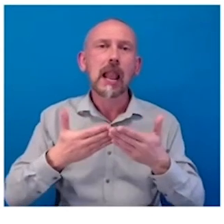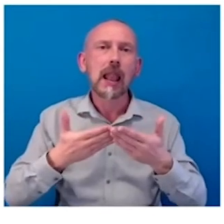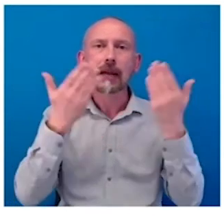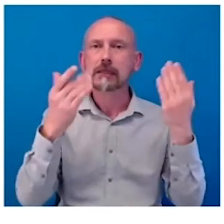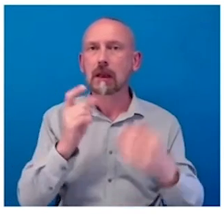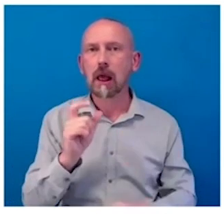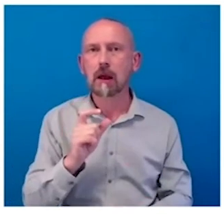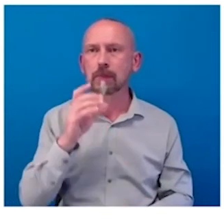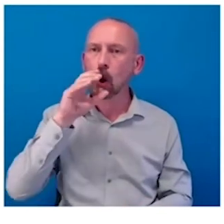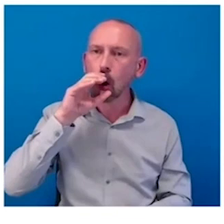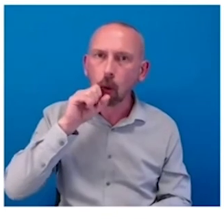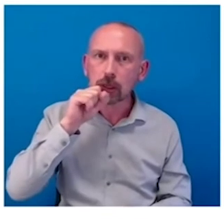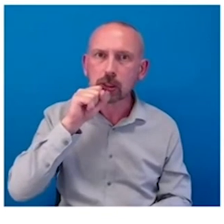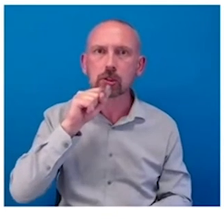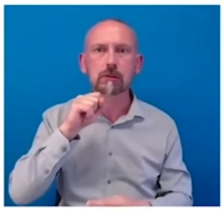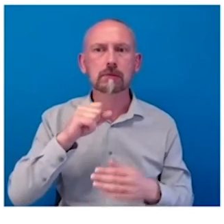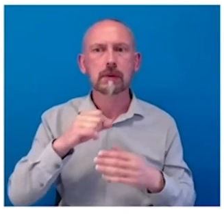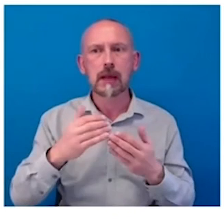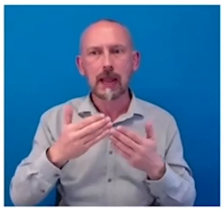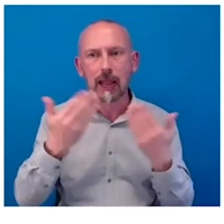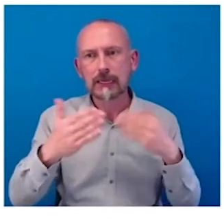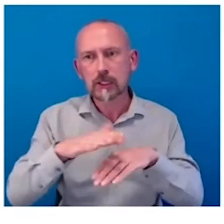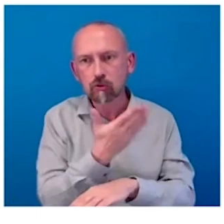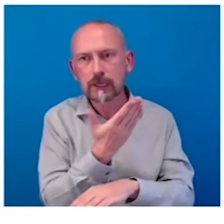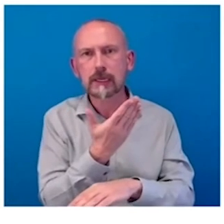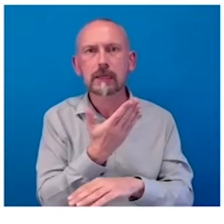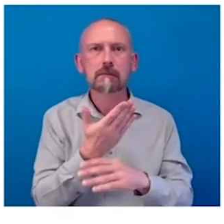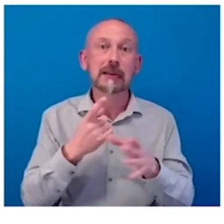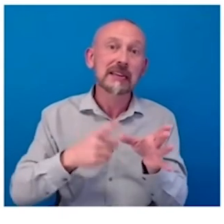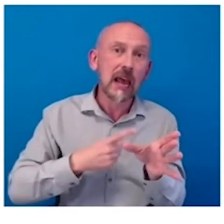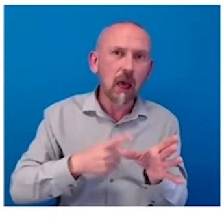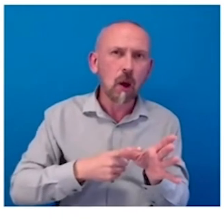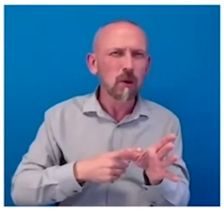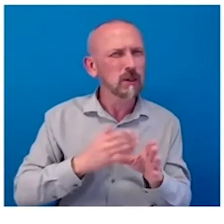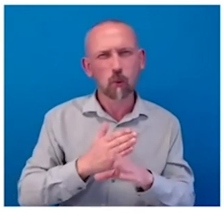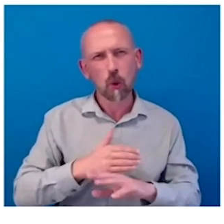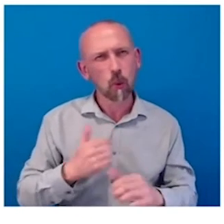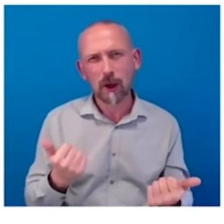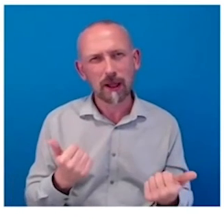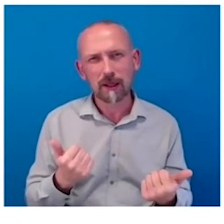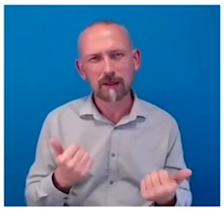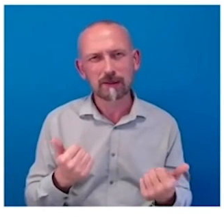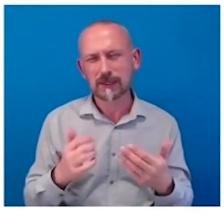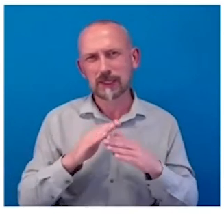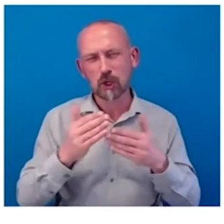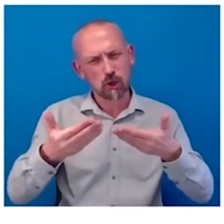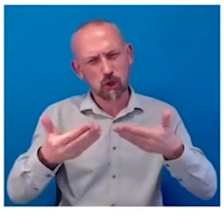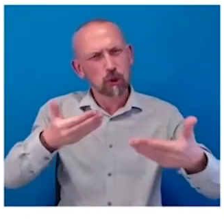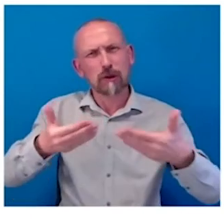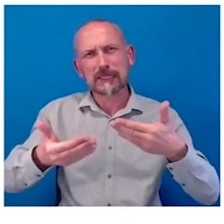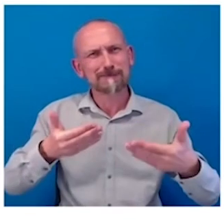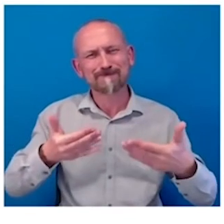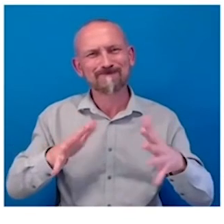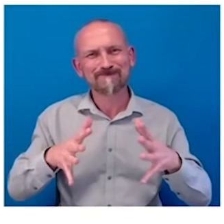orange, pale greens, pale yellows don't work well, and they're not contrasting enough against pale backgrounds